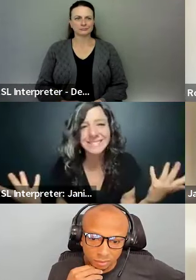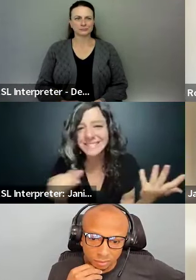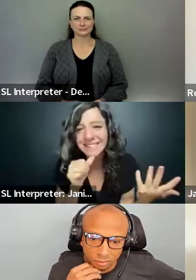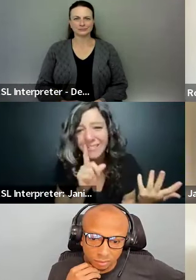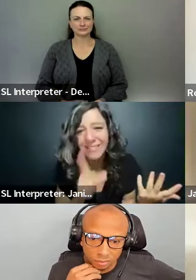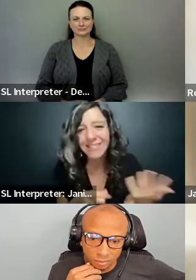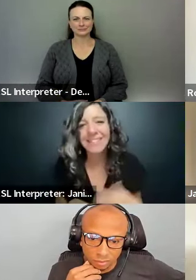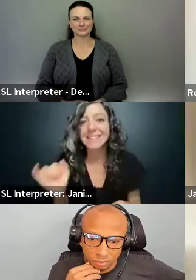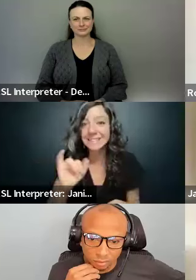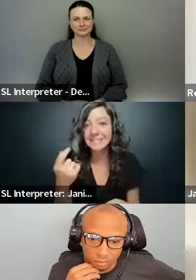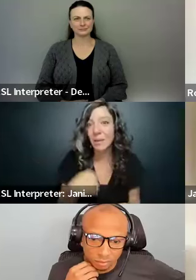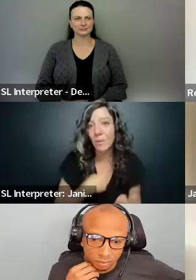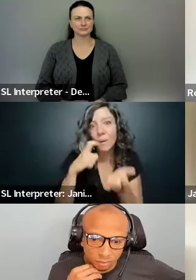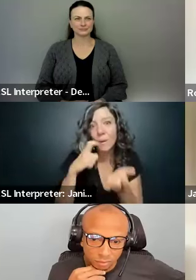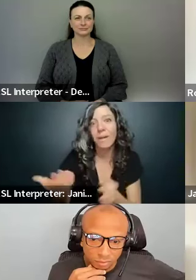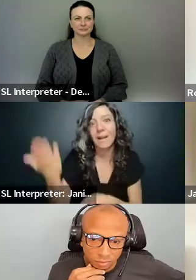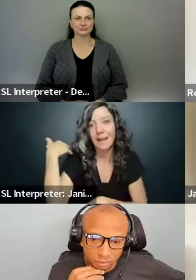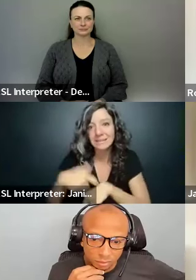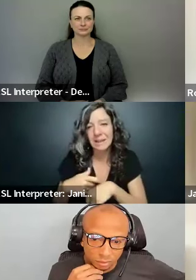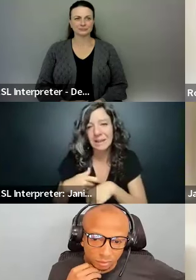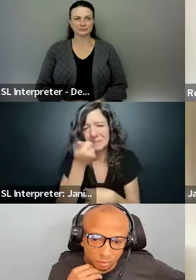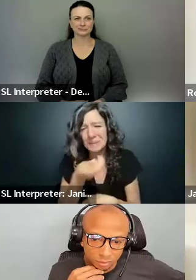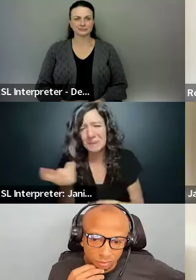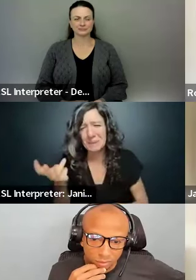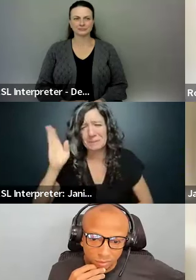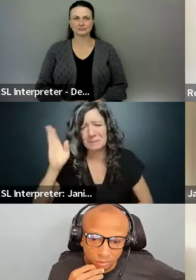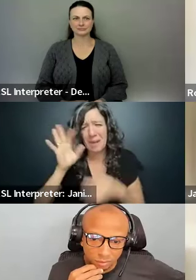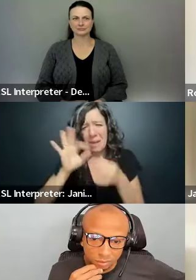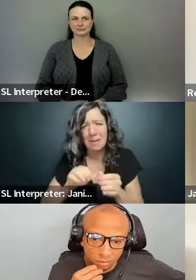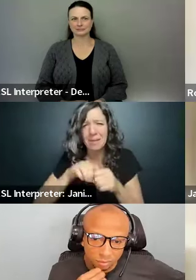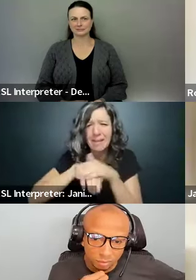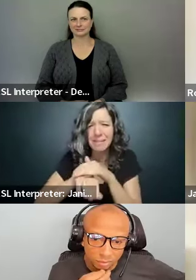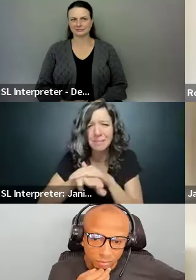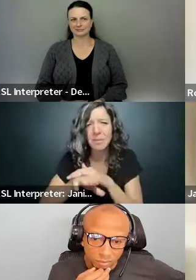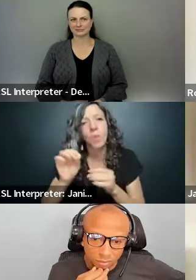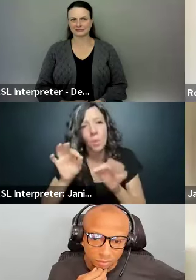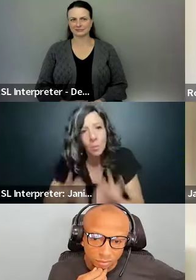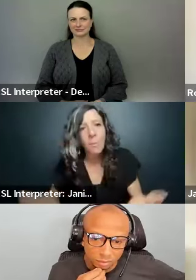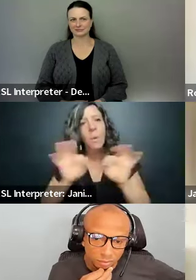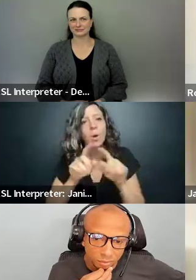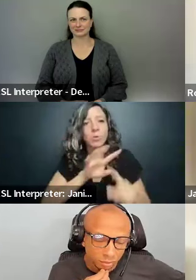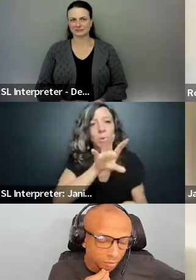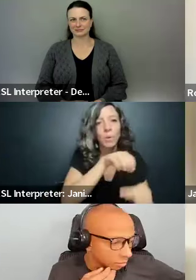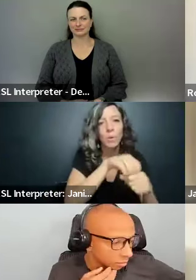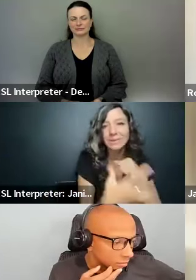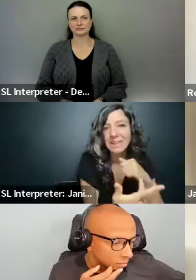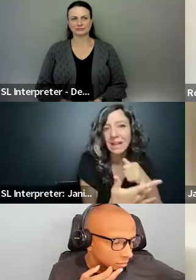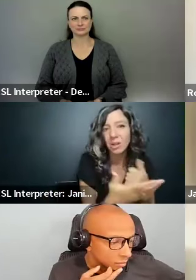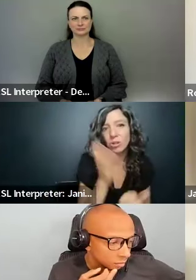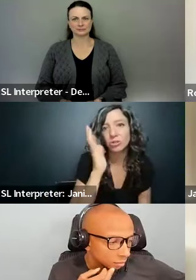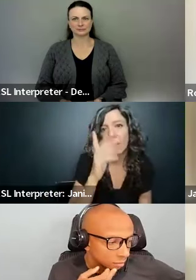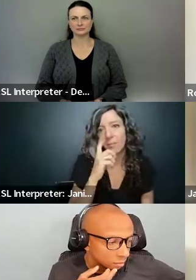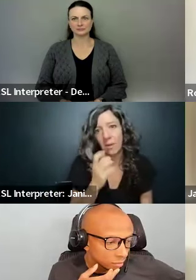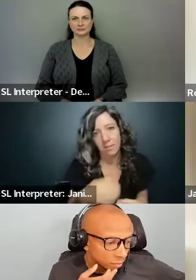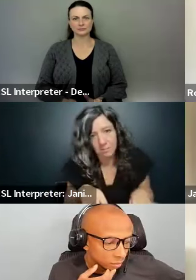few talks about that. So it's really, really important to get those technical talks in, because that's, again, it's a technical conference. And it's